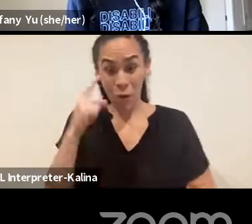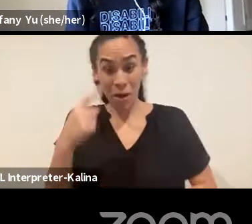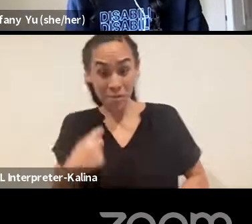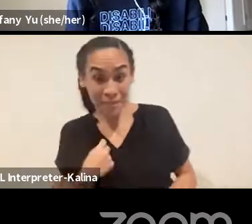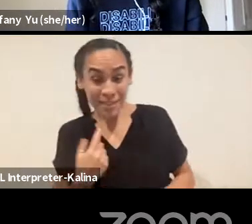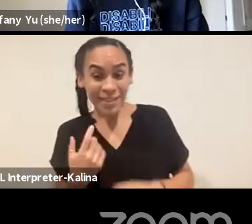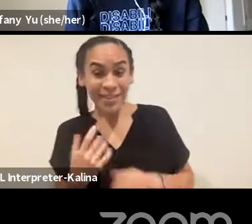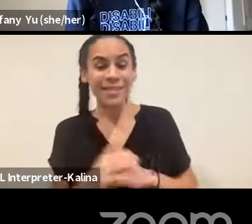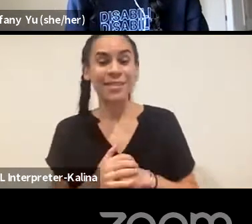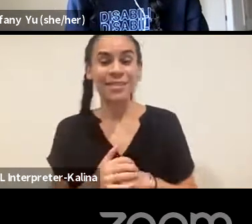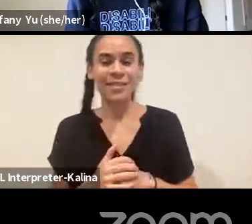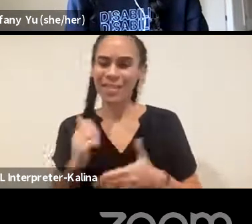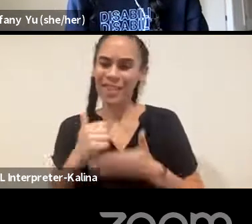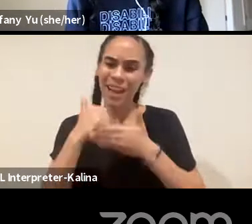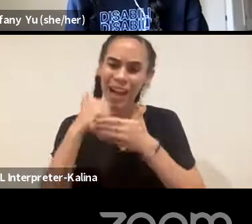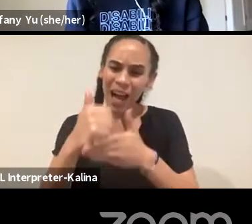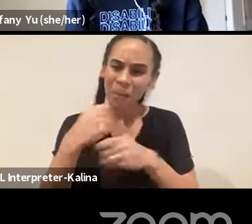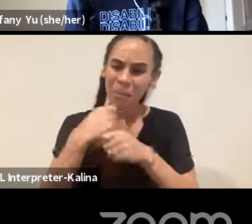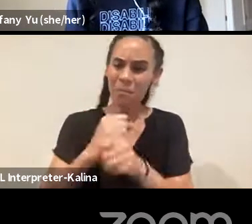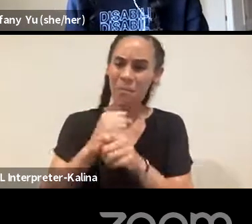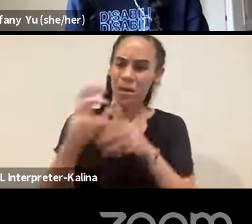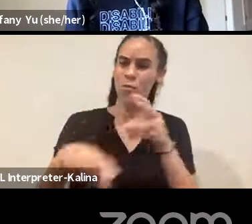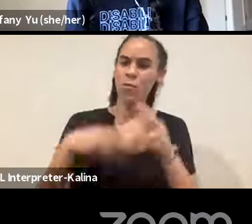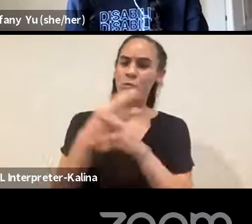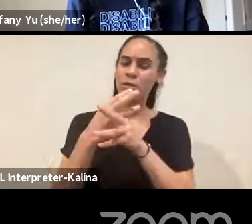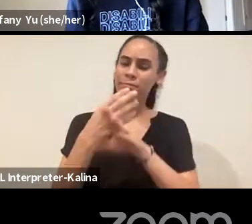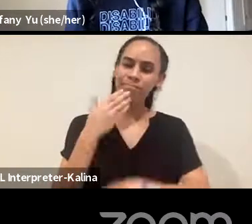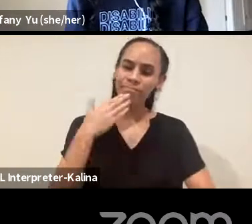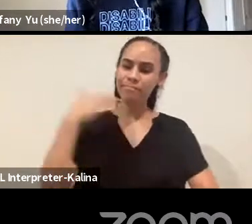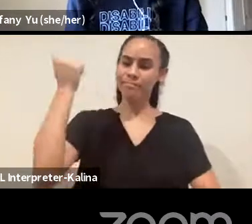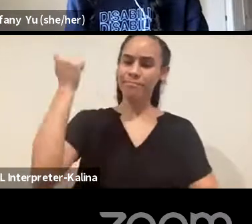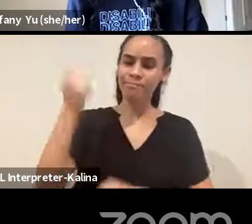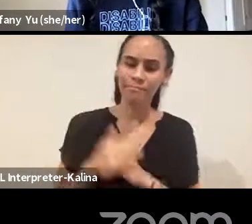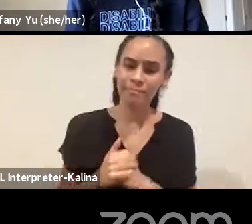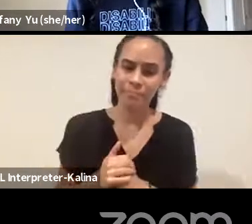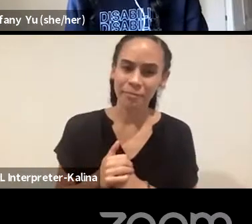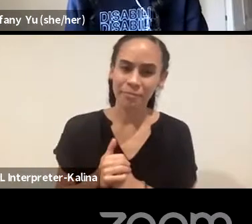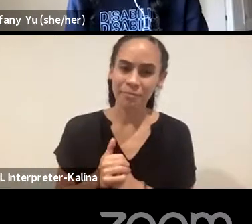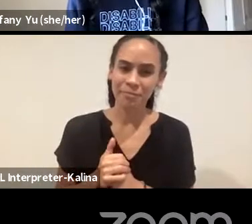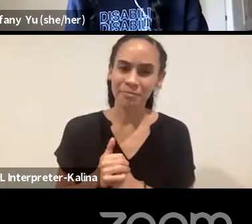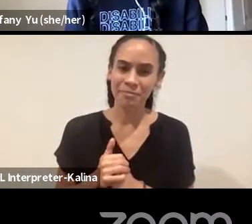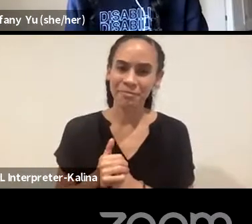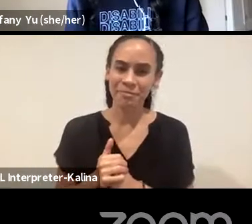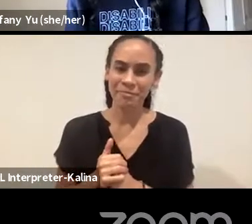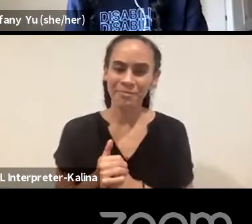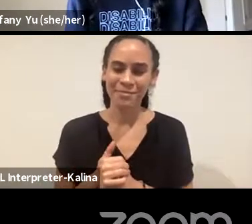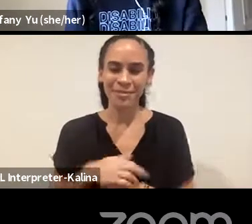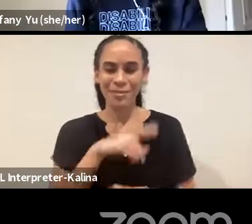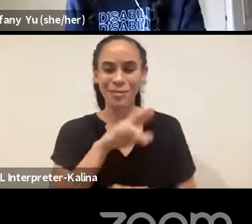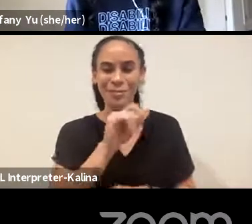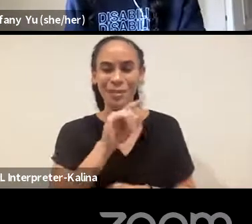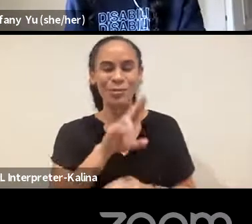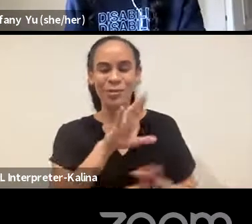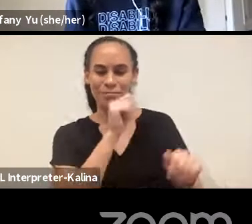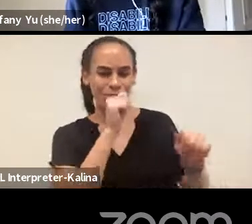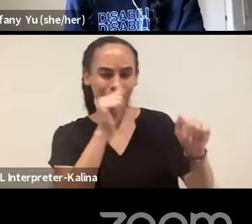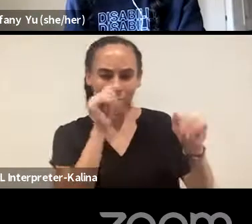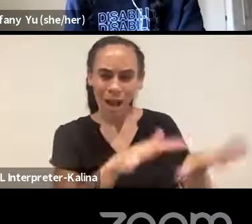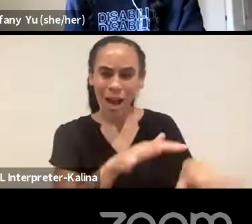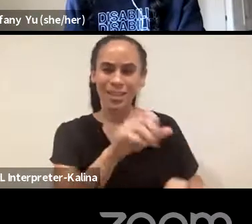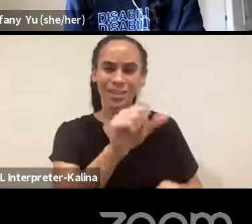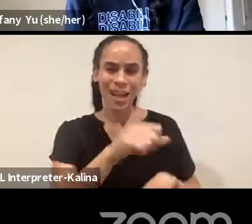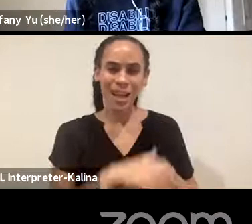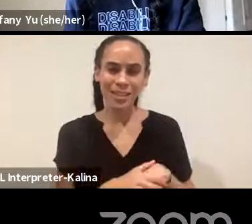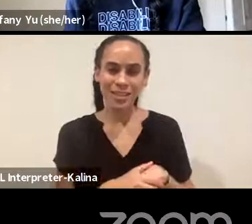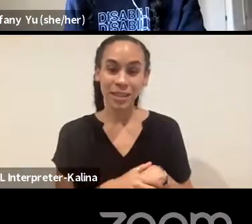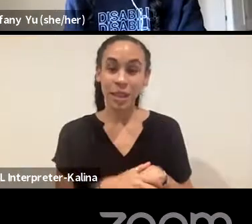helping make the world a better place. Yeah. Oh, bless Melinda. Thank you. Thank you. Yes,